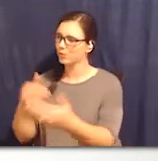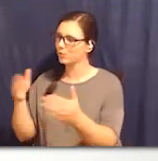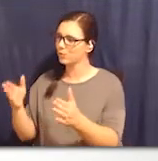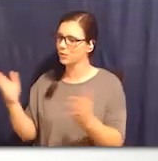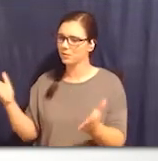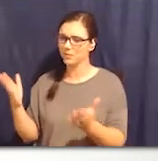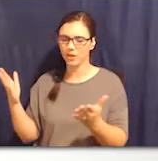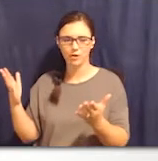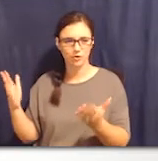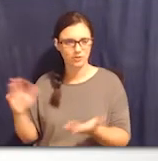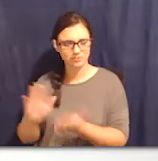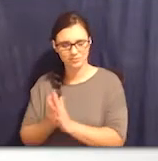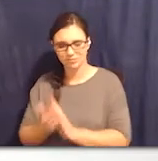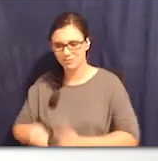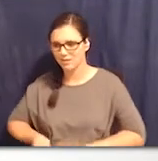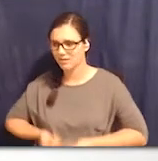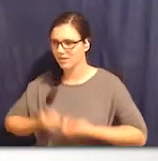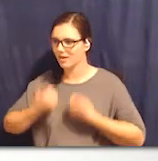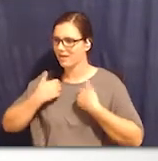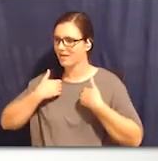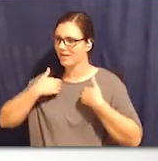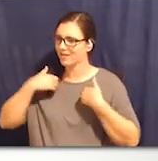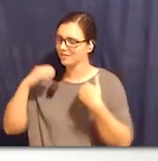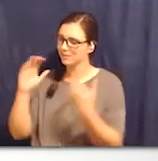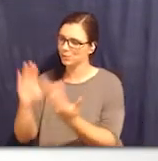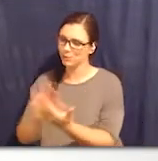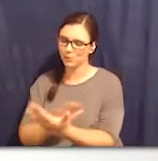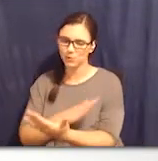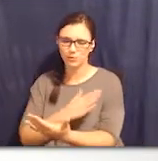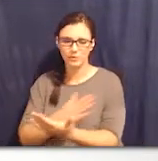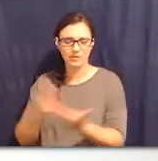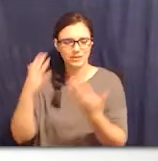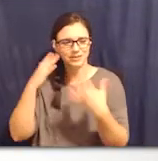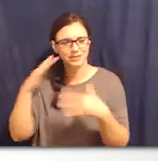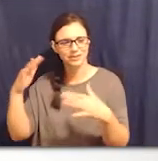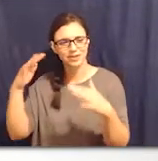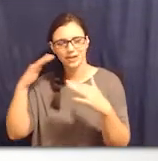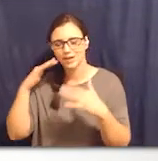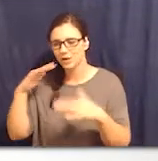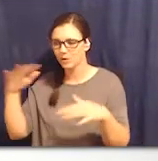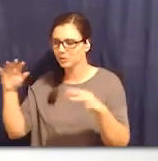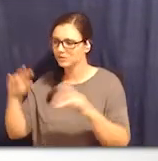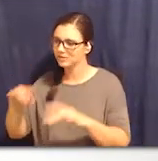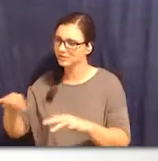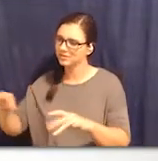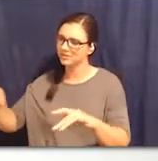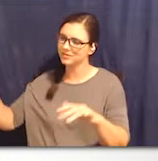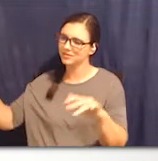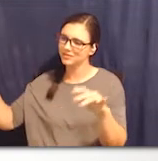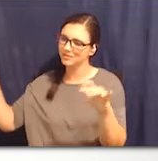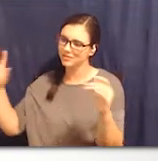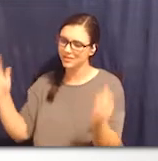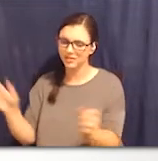The rooms here come to life to the sounds of music,